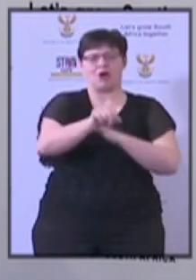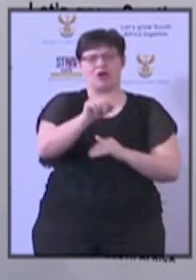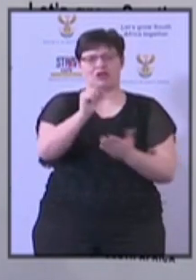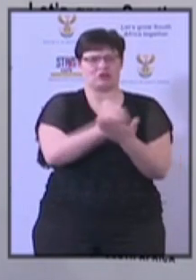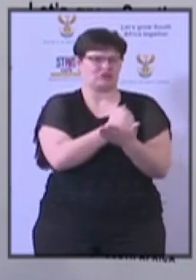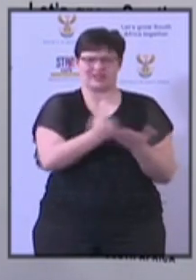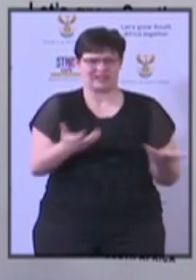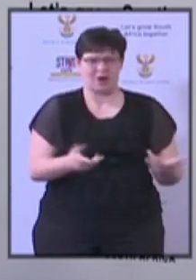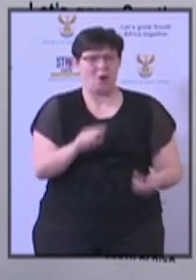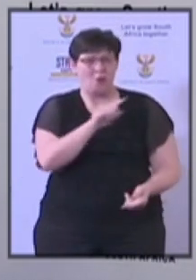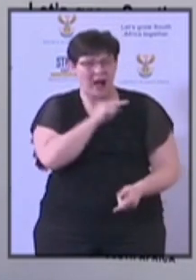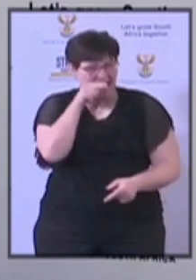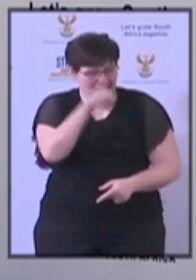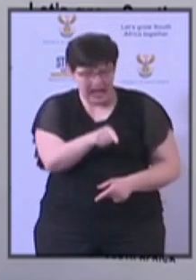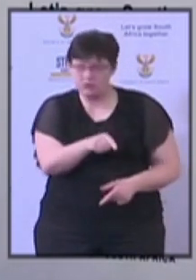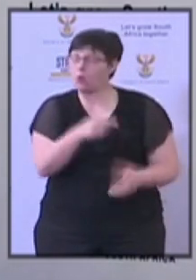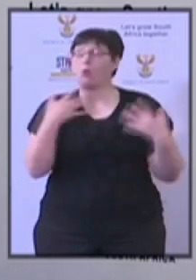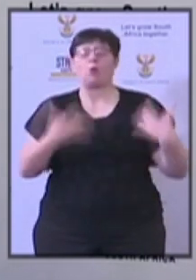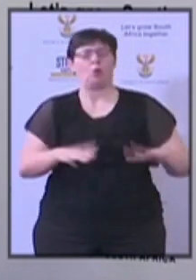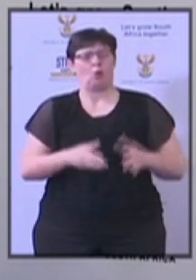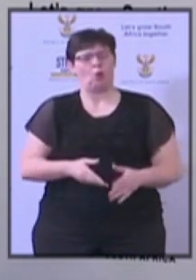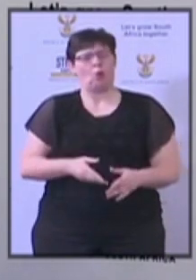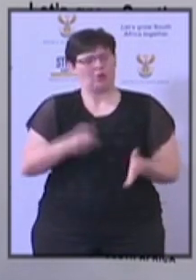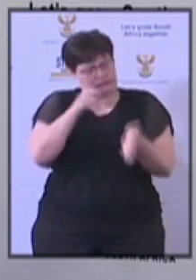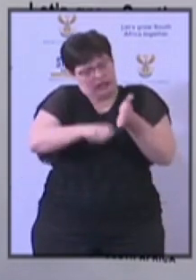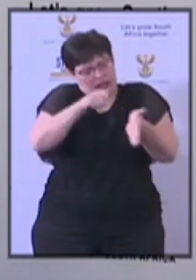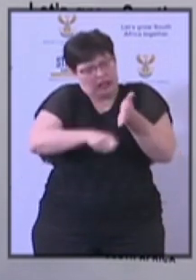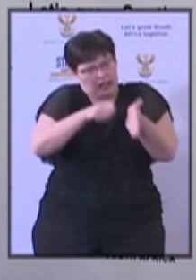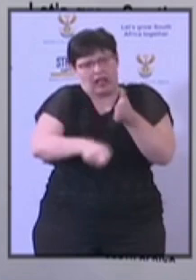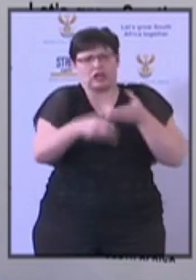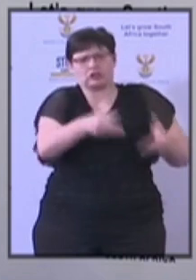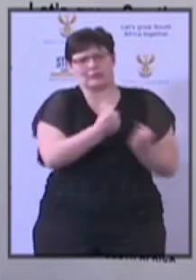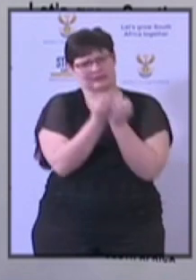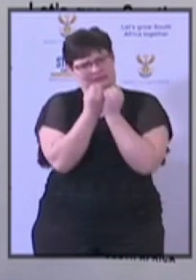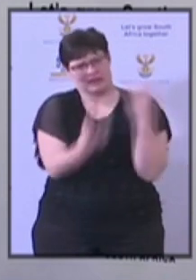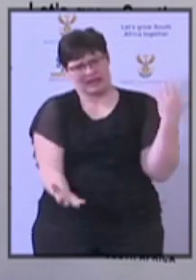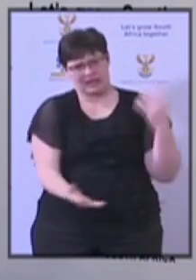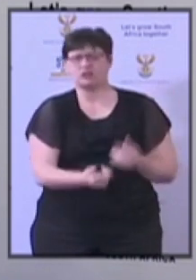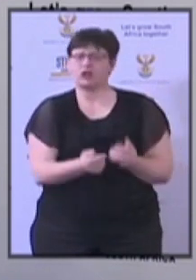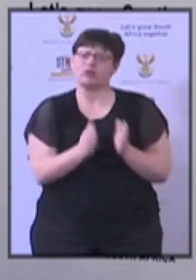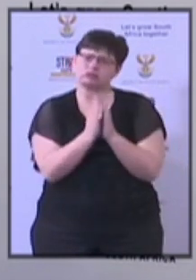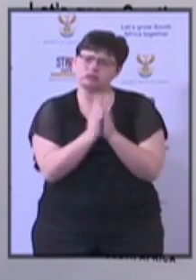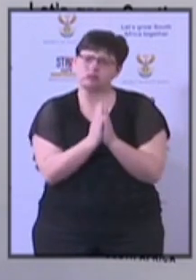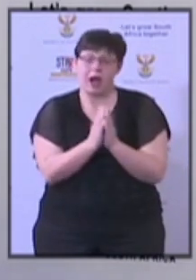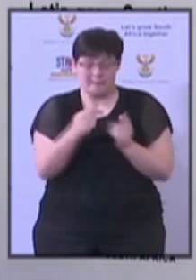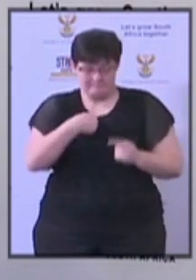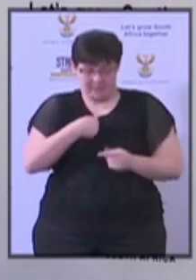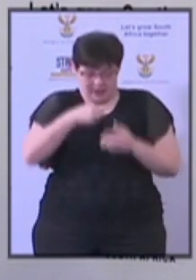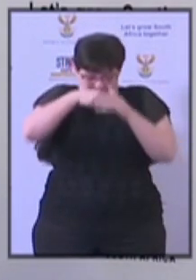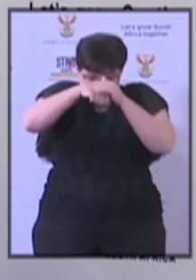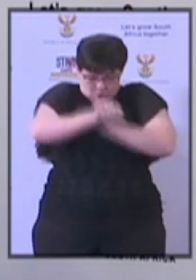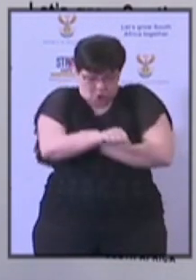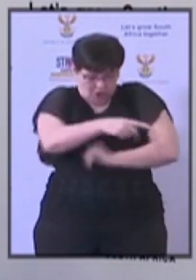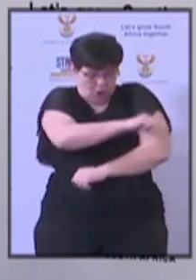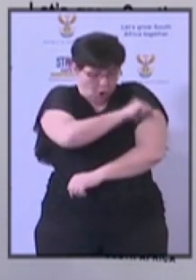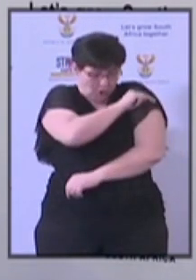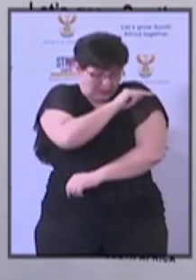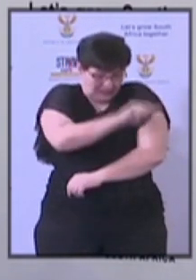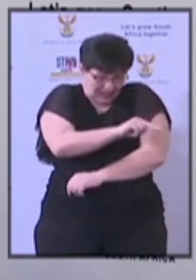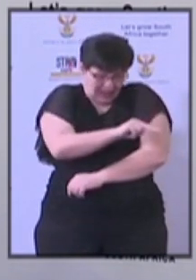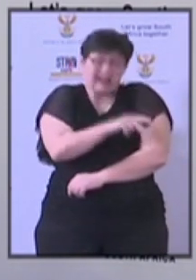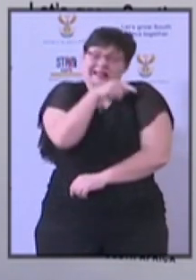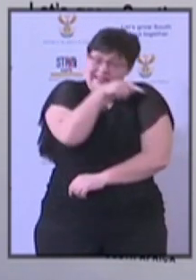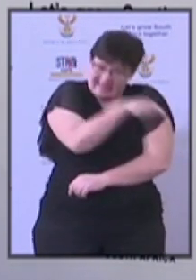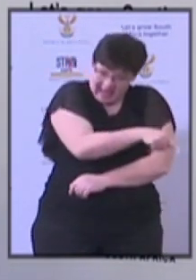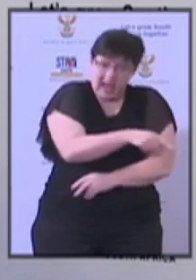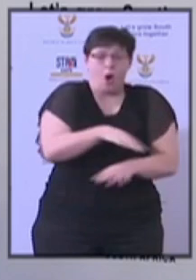which requires a lot of documents. So we really encourage parents to make sure that they register the birth of their children within 30